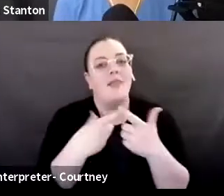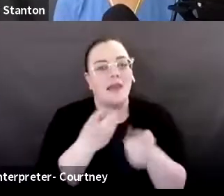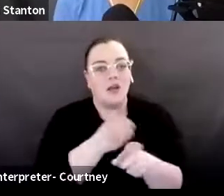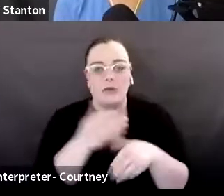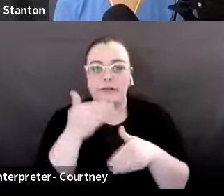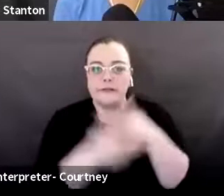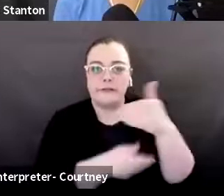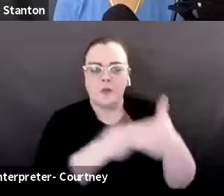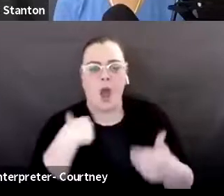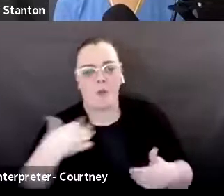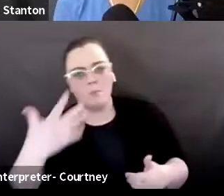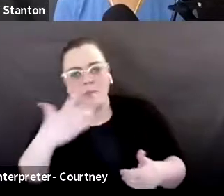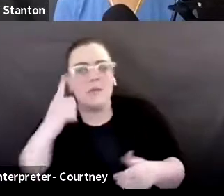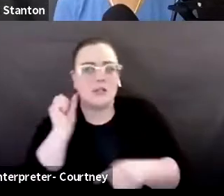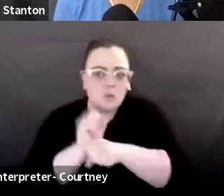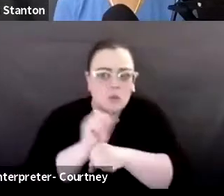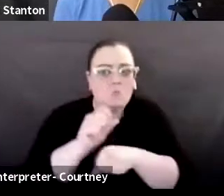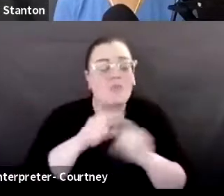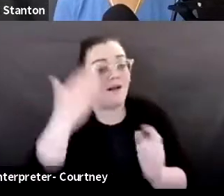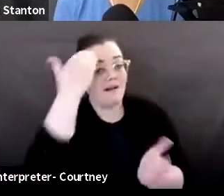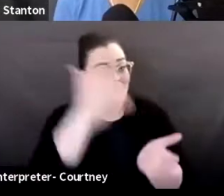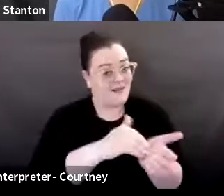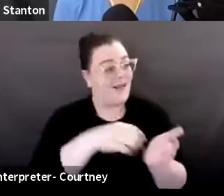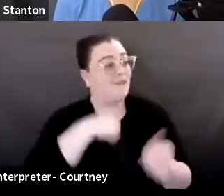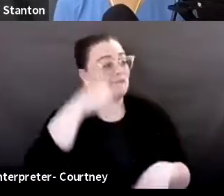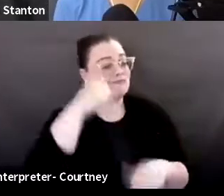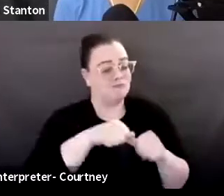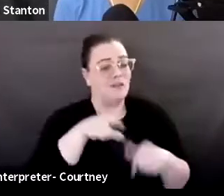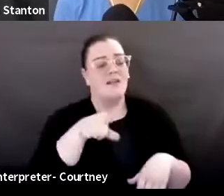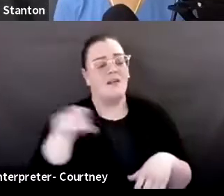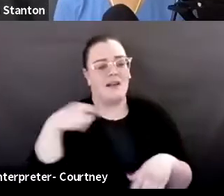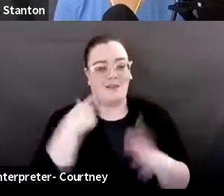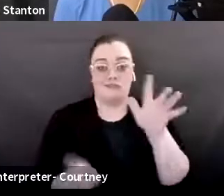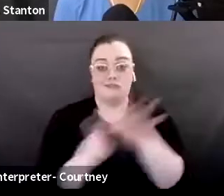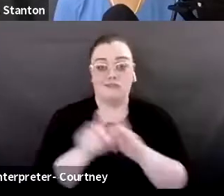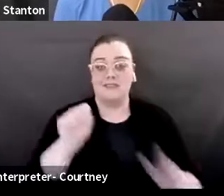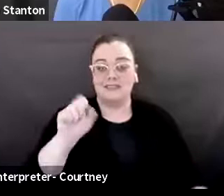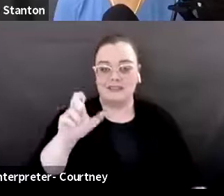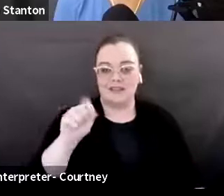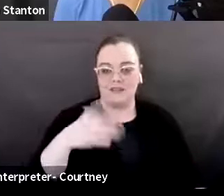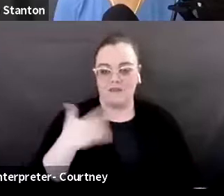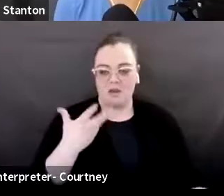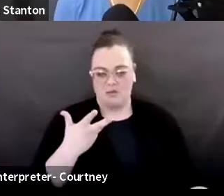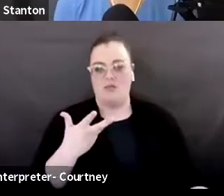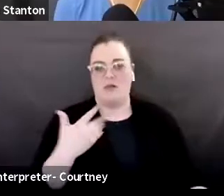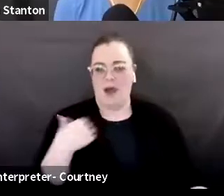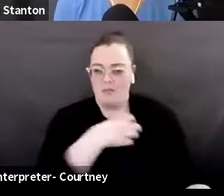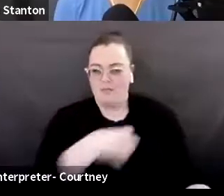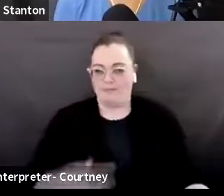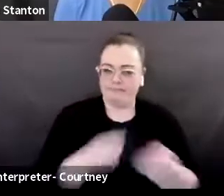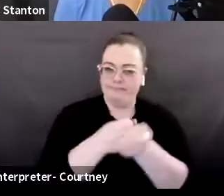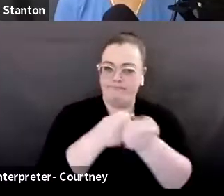work. But again, I realized every time I found myself on set, I almost became an ambassador of sorts,